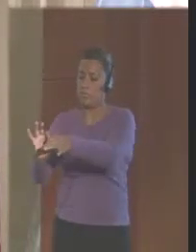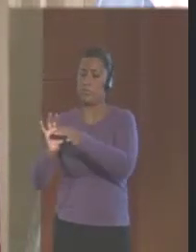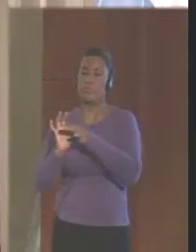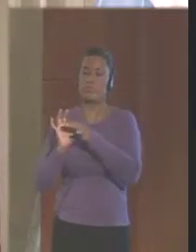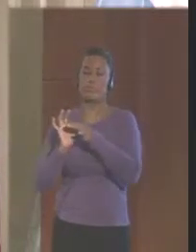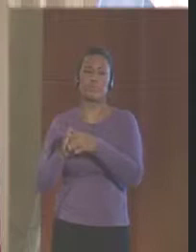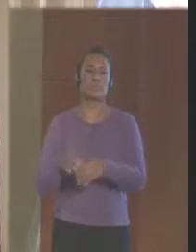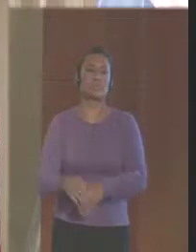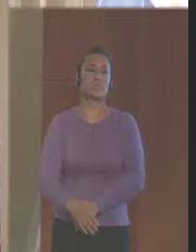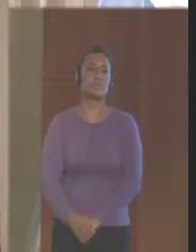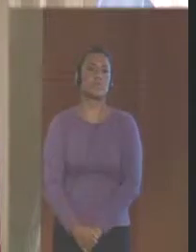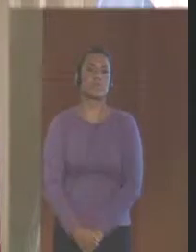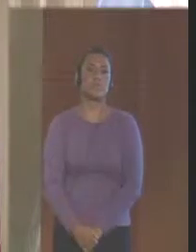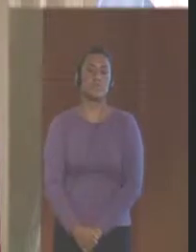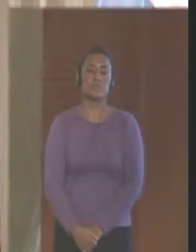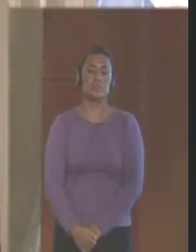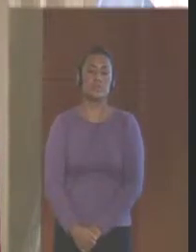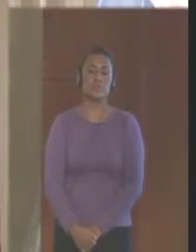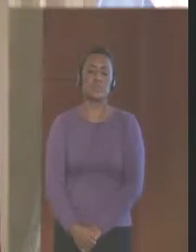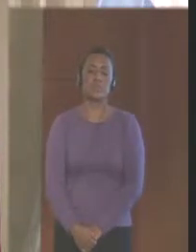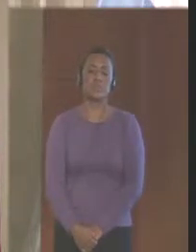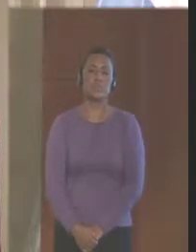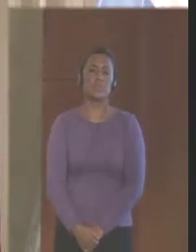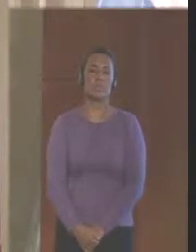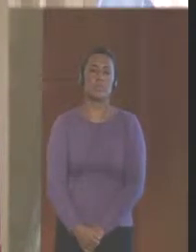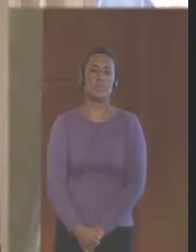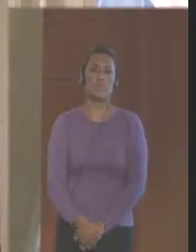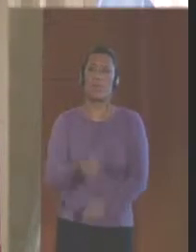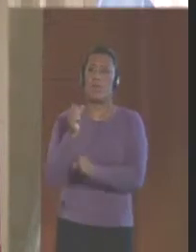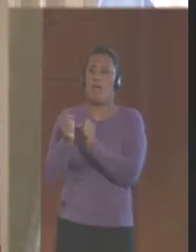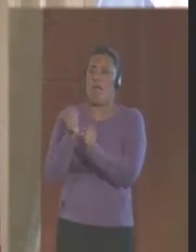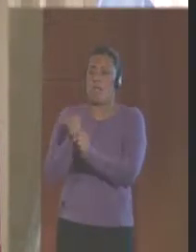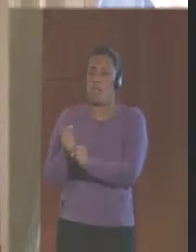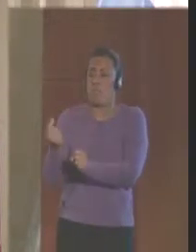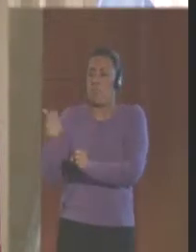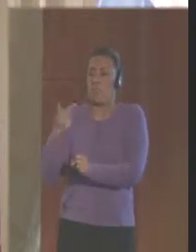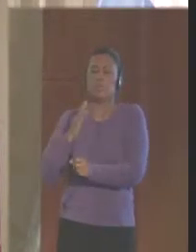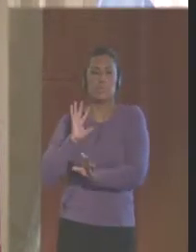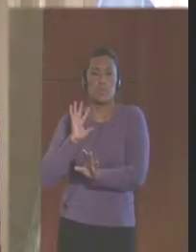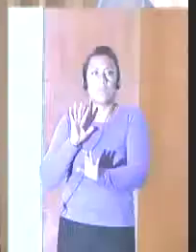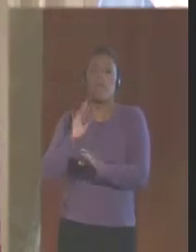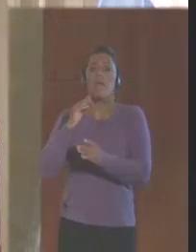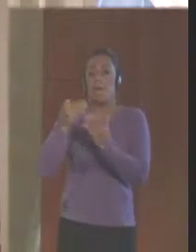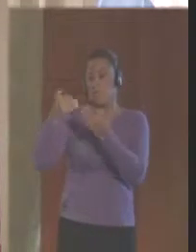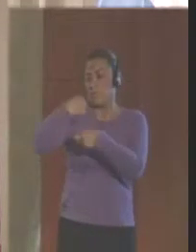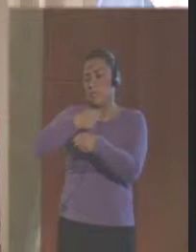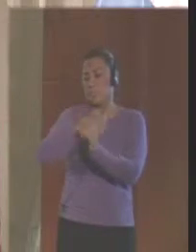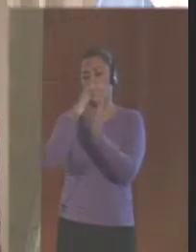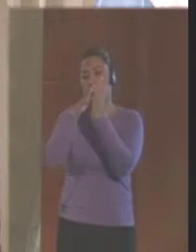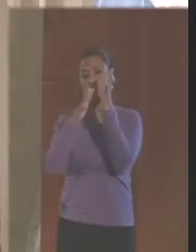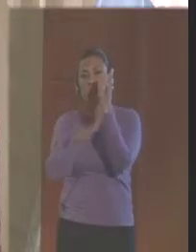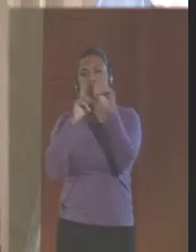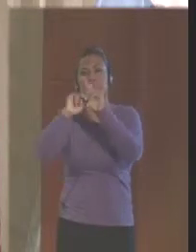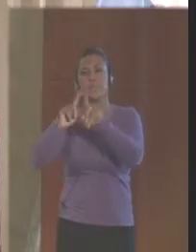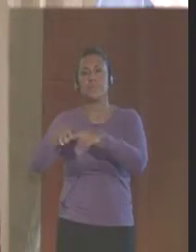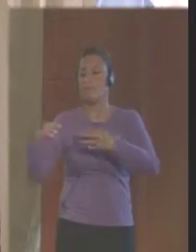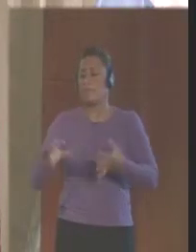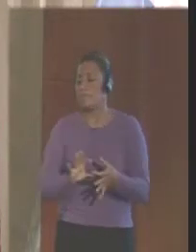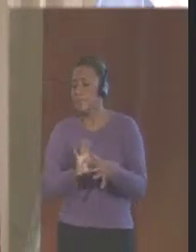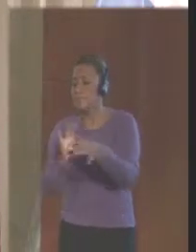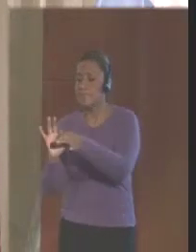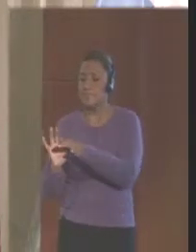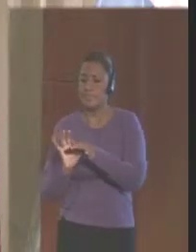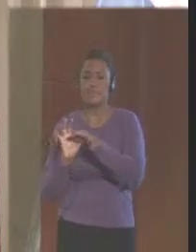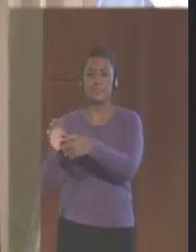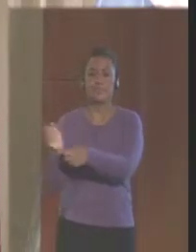Within recent times, there have been collaborative projects taking place with international support agencies. Primarily,